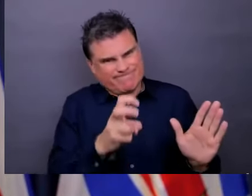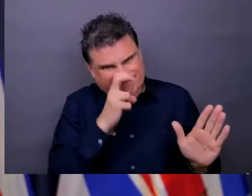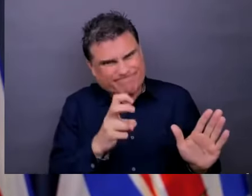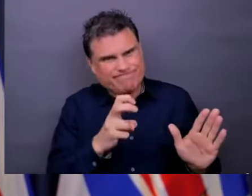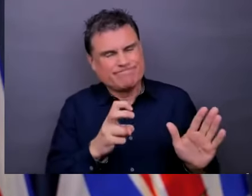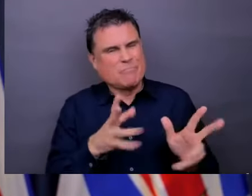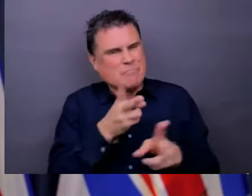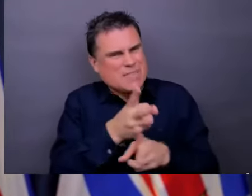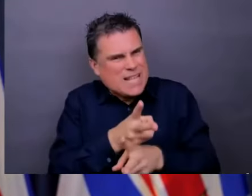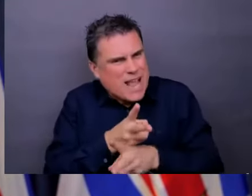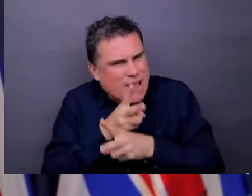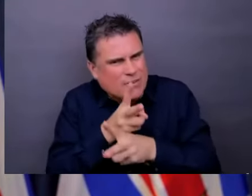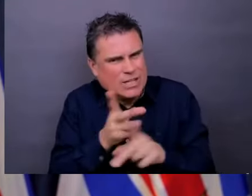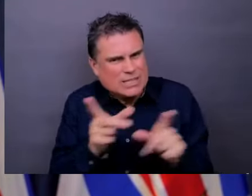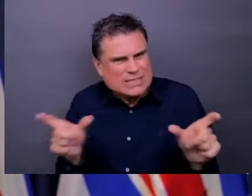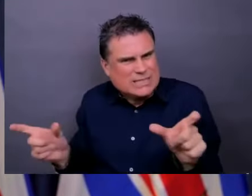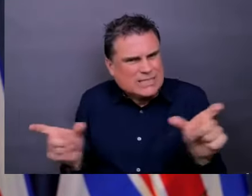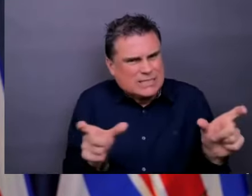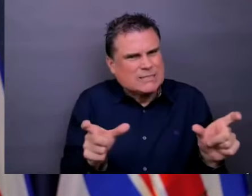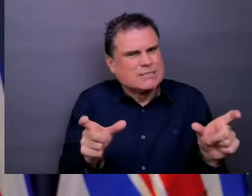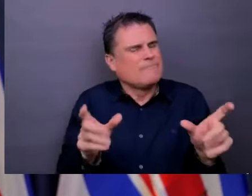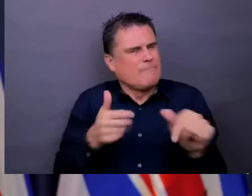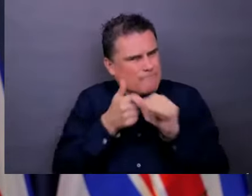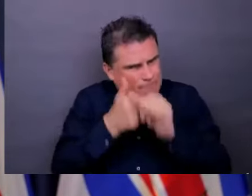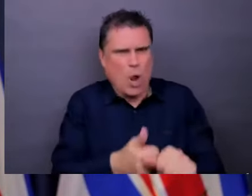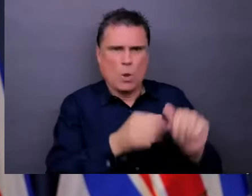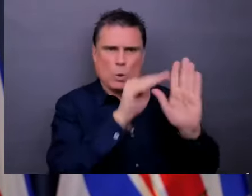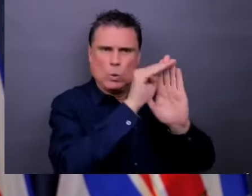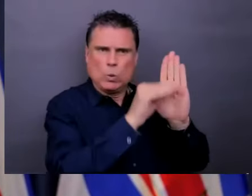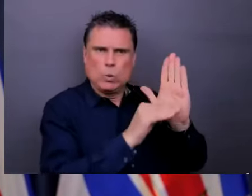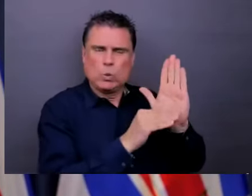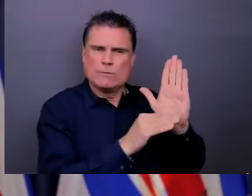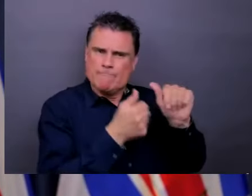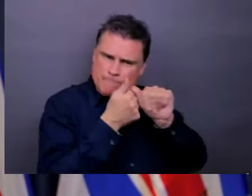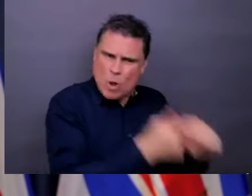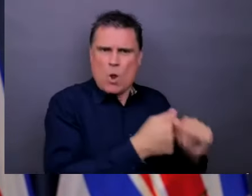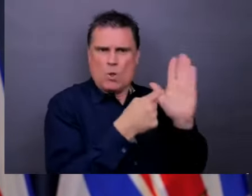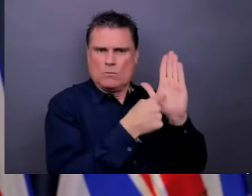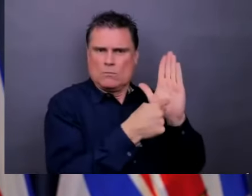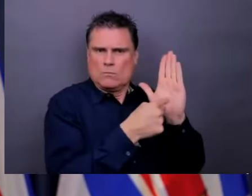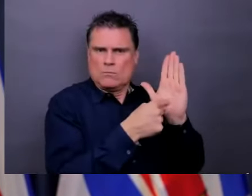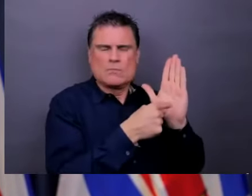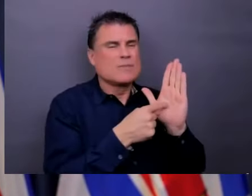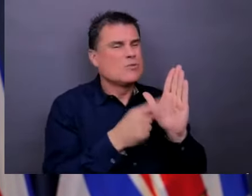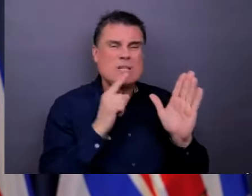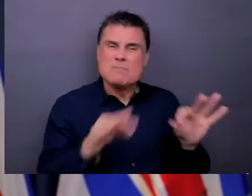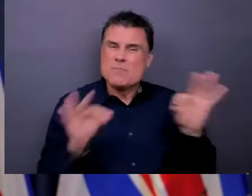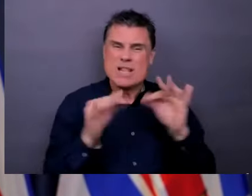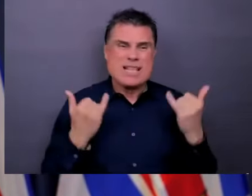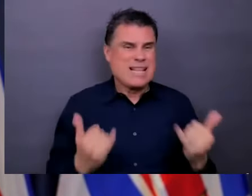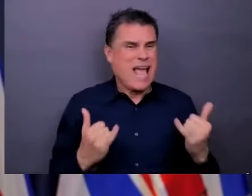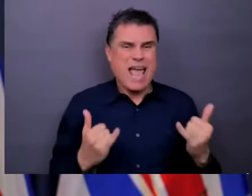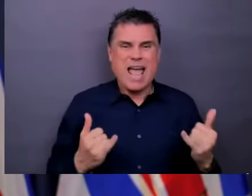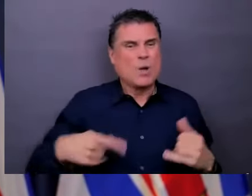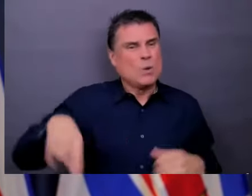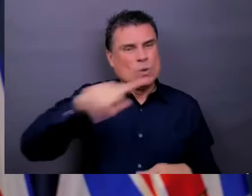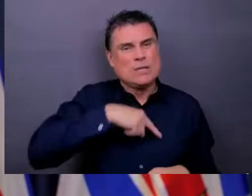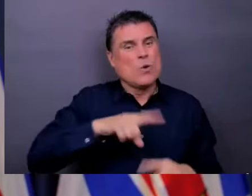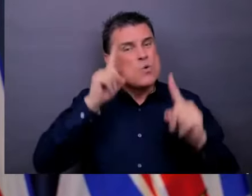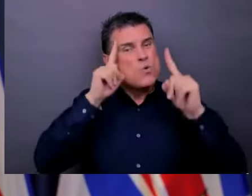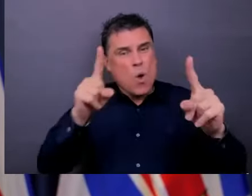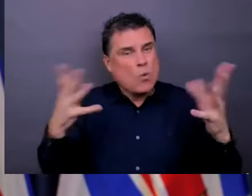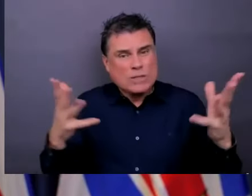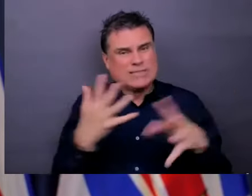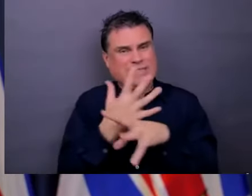us to stay 100% committed to stopping the spread, especially right now, especially when we're making progress, particularly